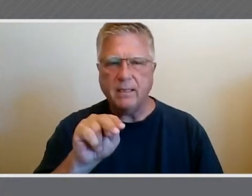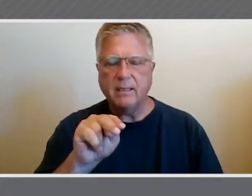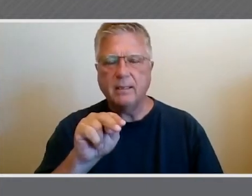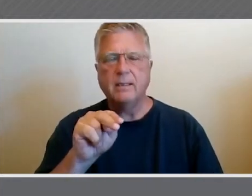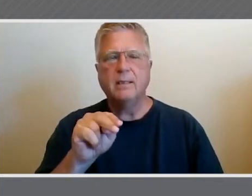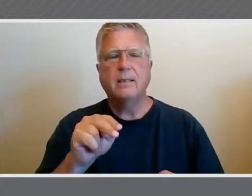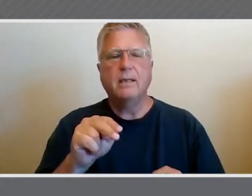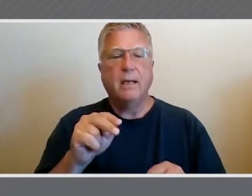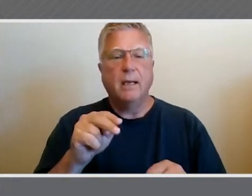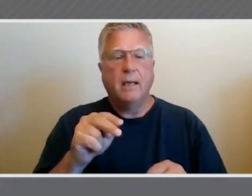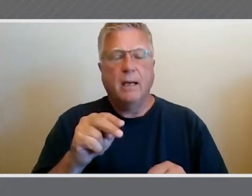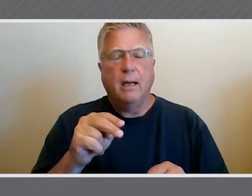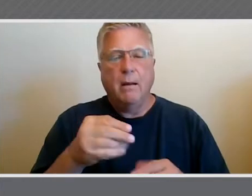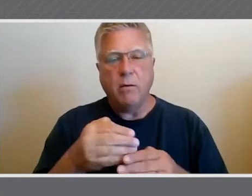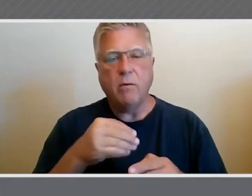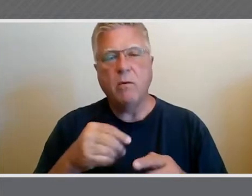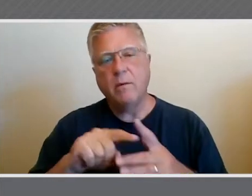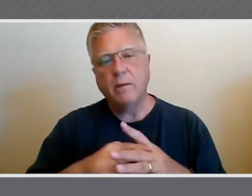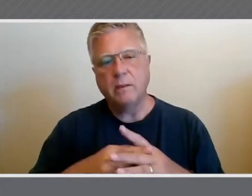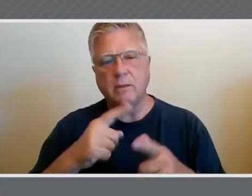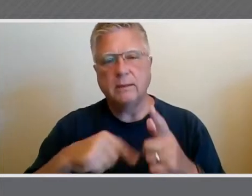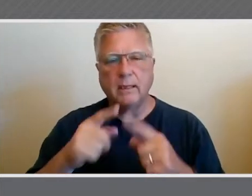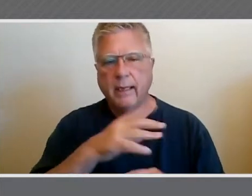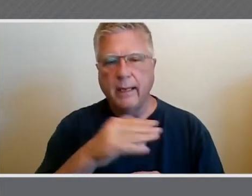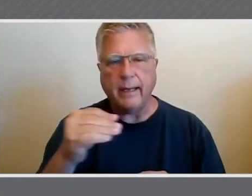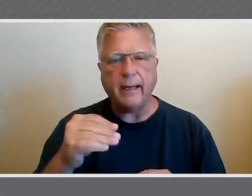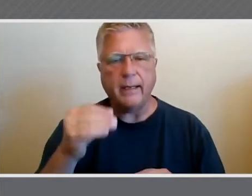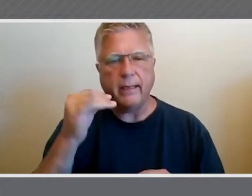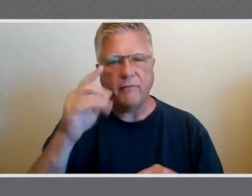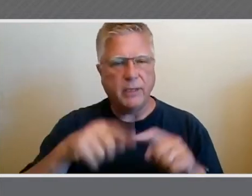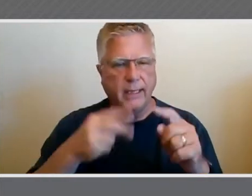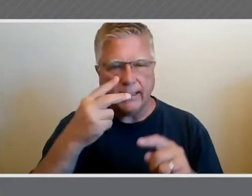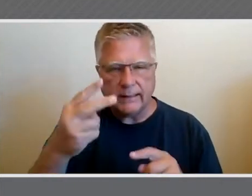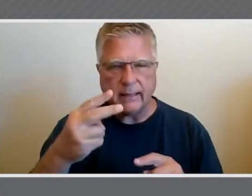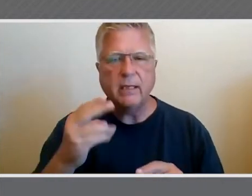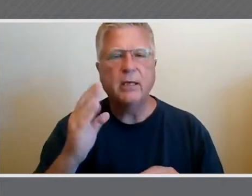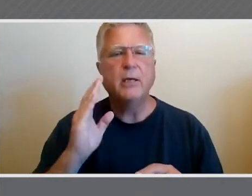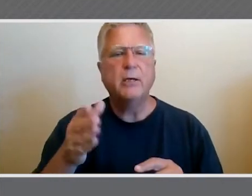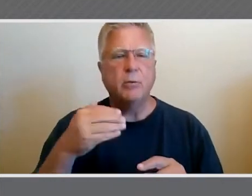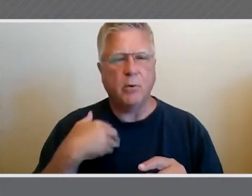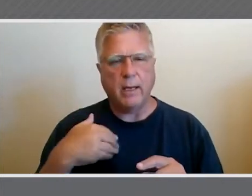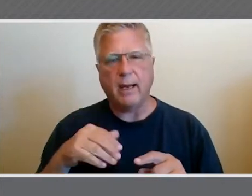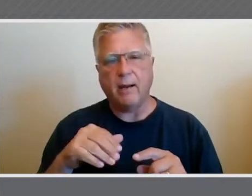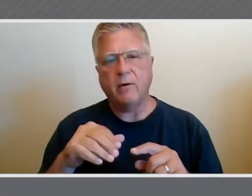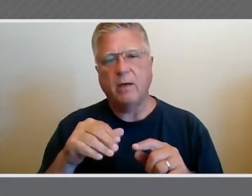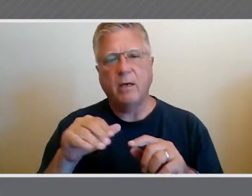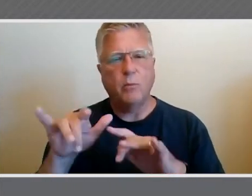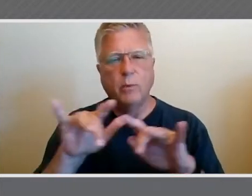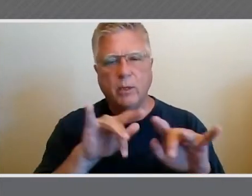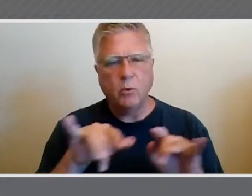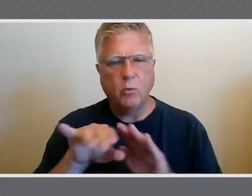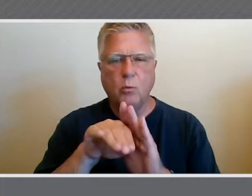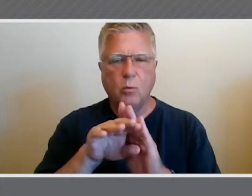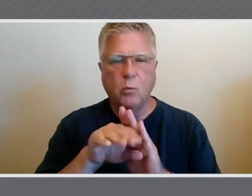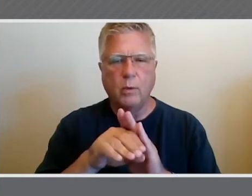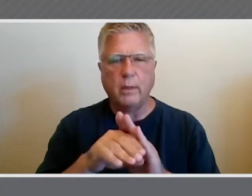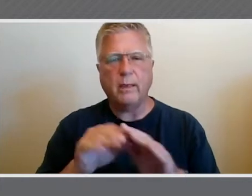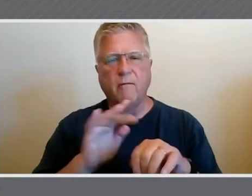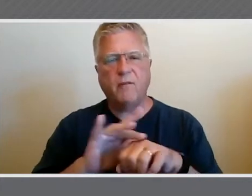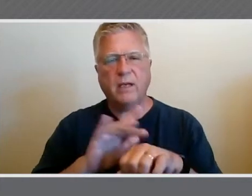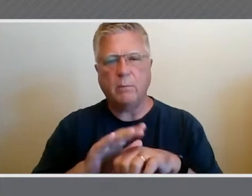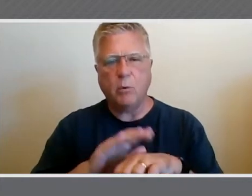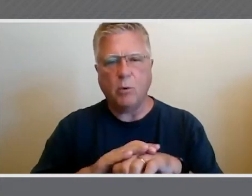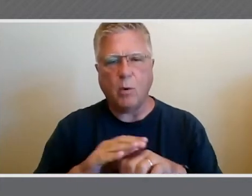any point, a recording of this video with an interpreter visible at all times will be made available on YouTube